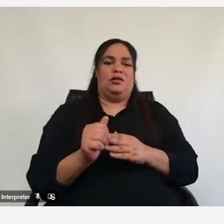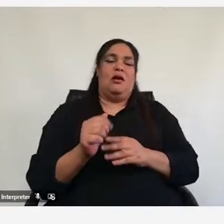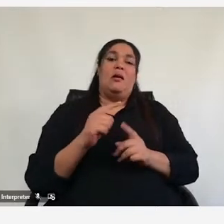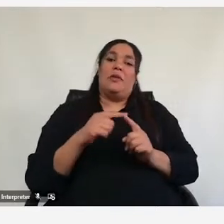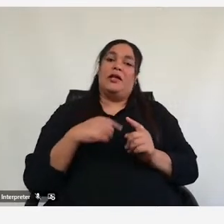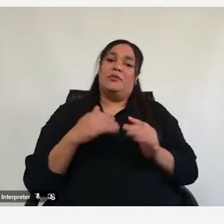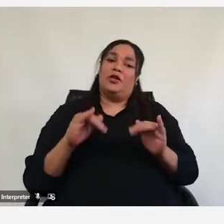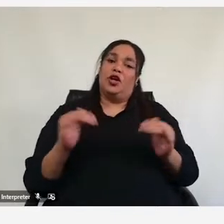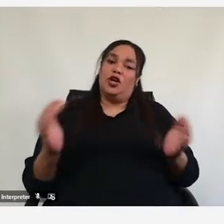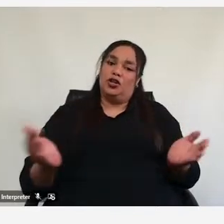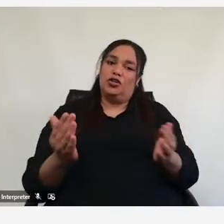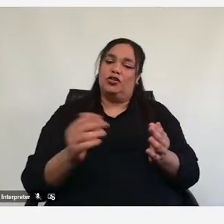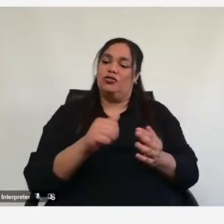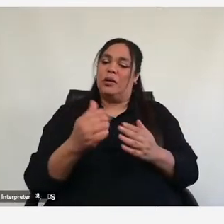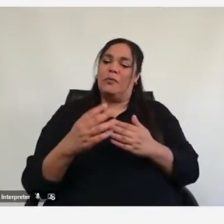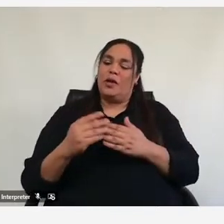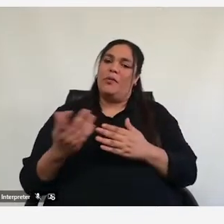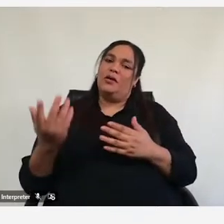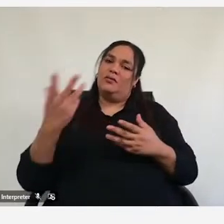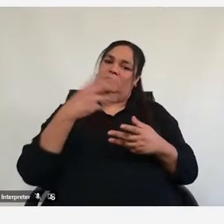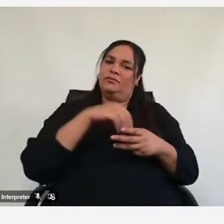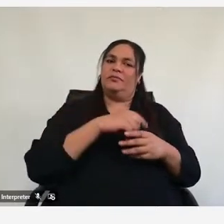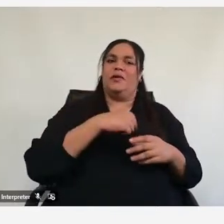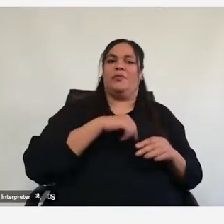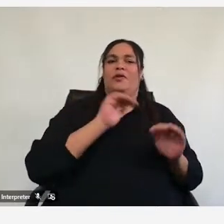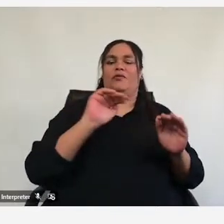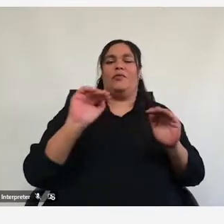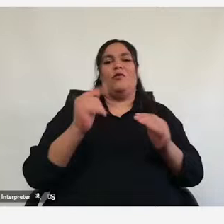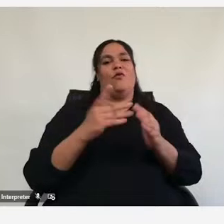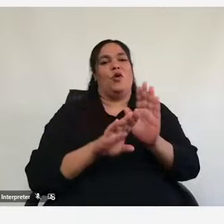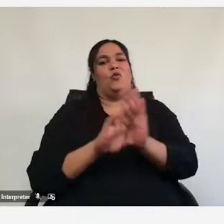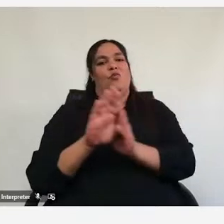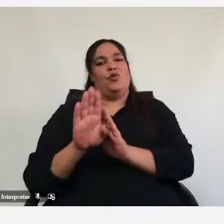urge my fellow members to join me in calling for improved